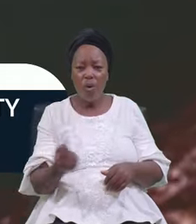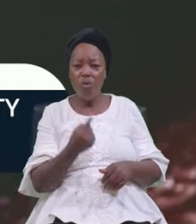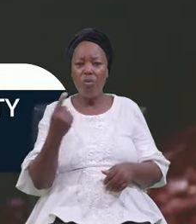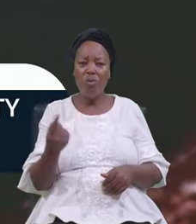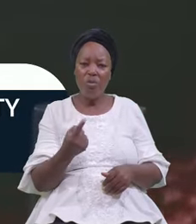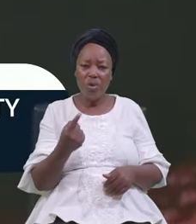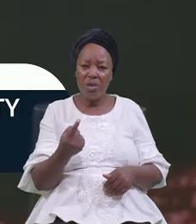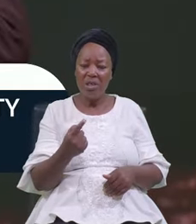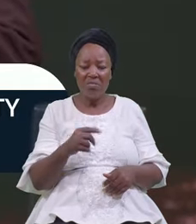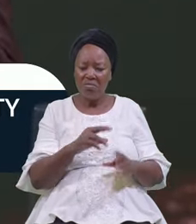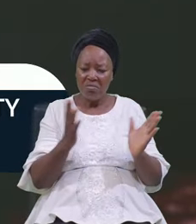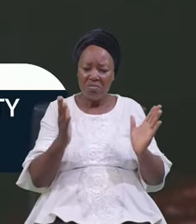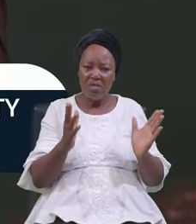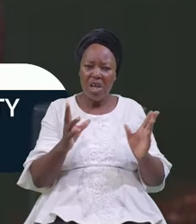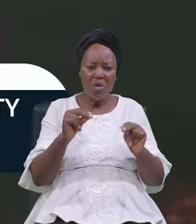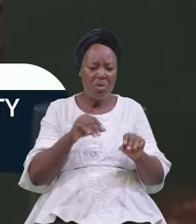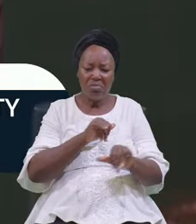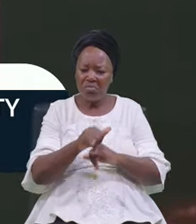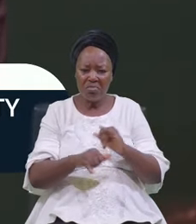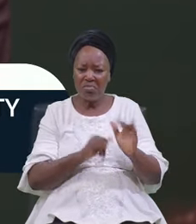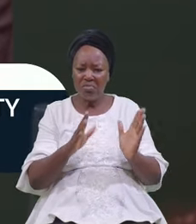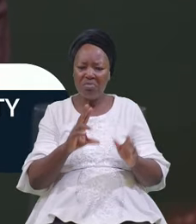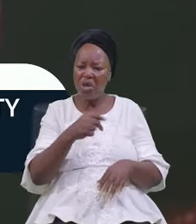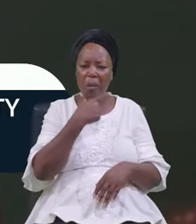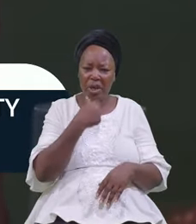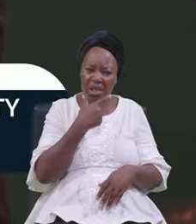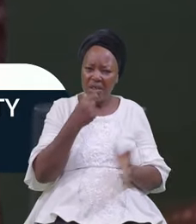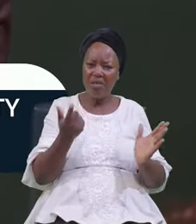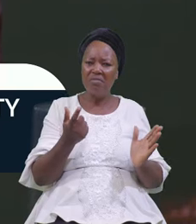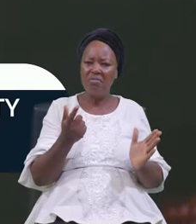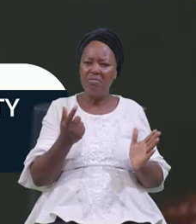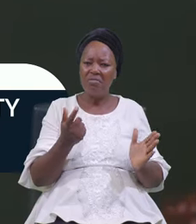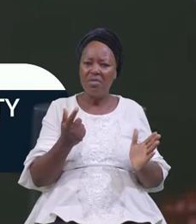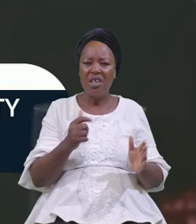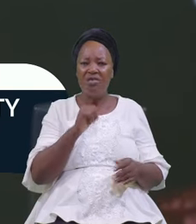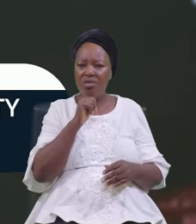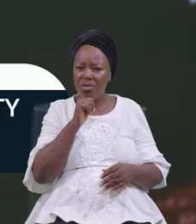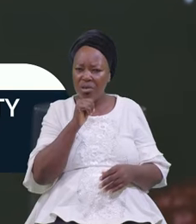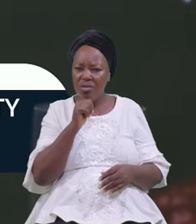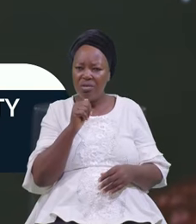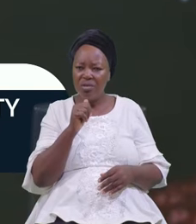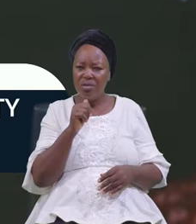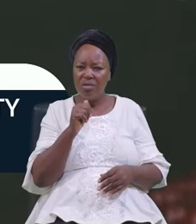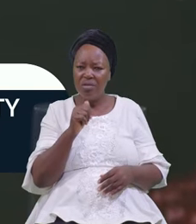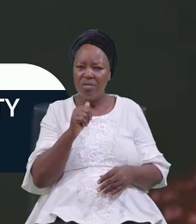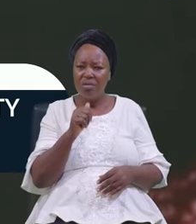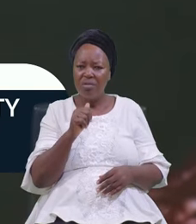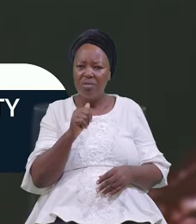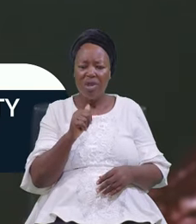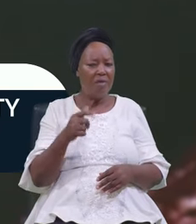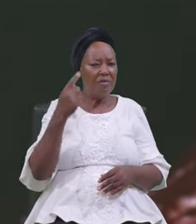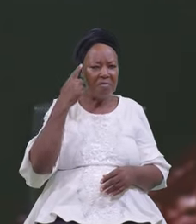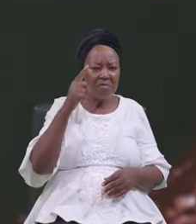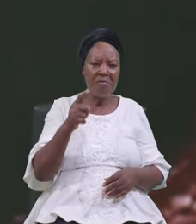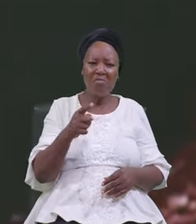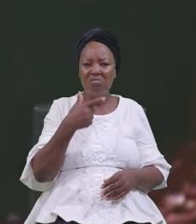superficially, because superficial service does not please God. Not for eye